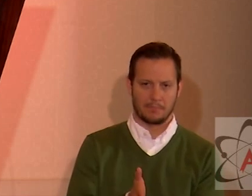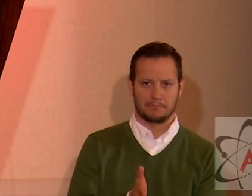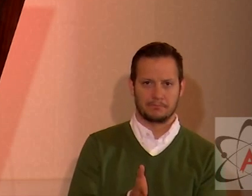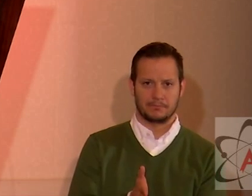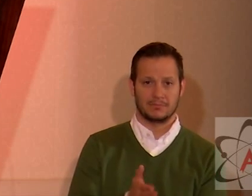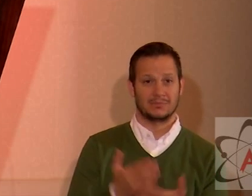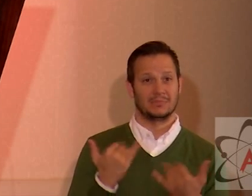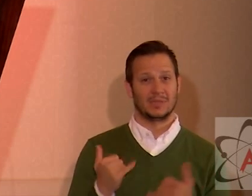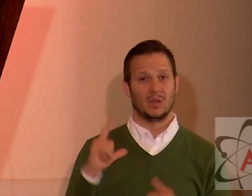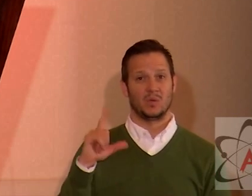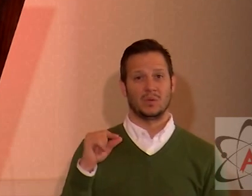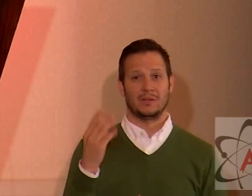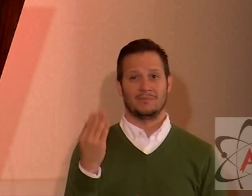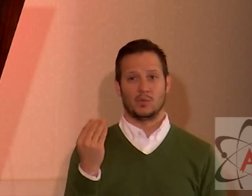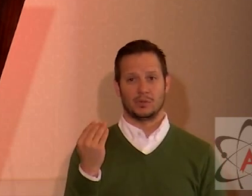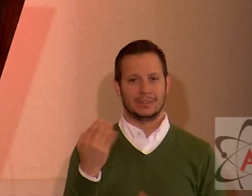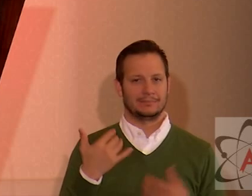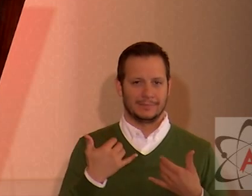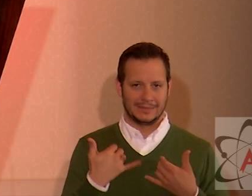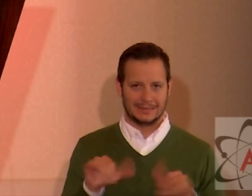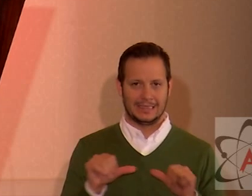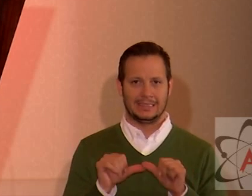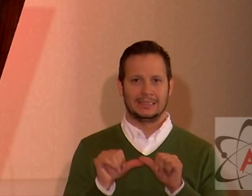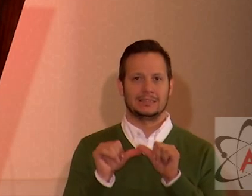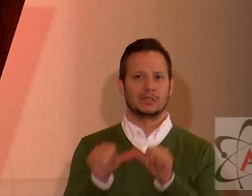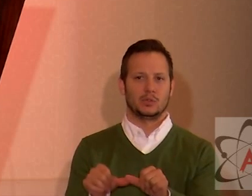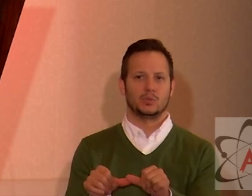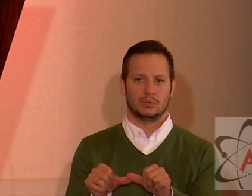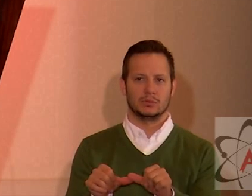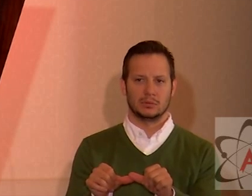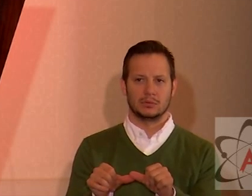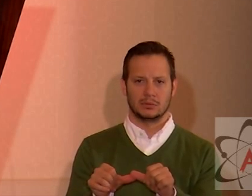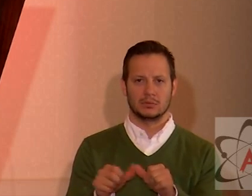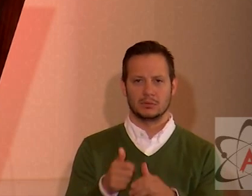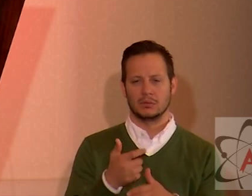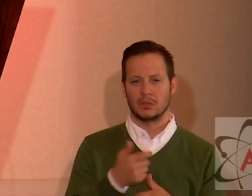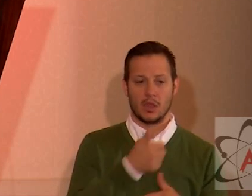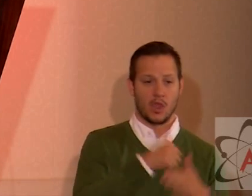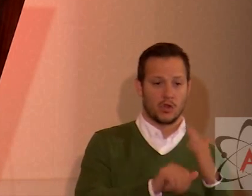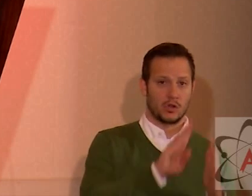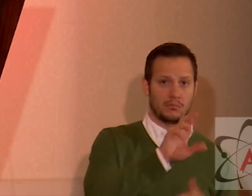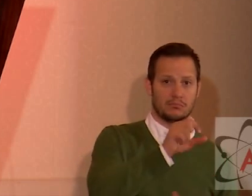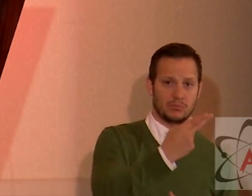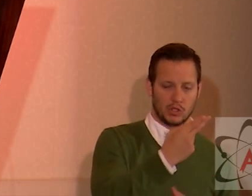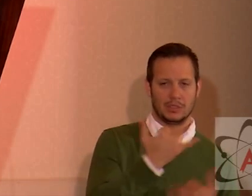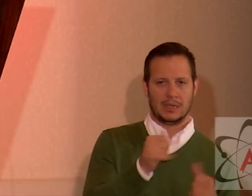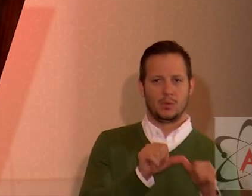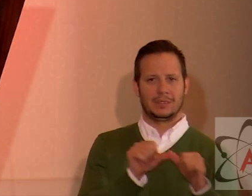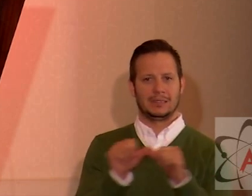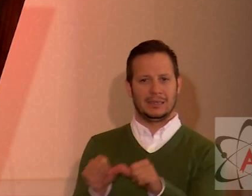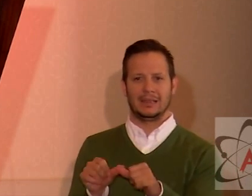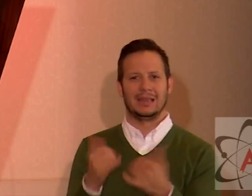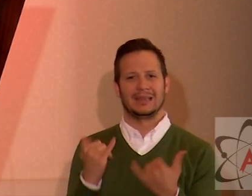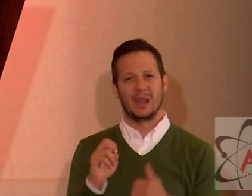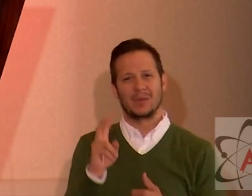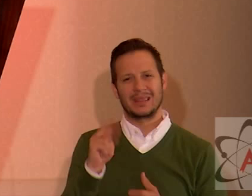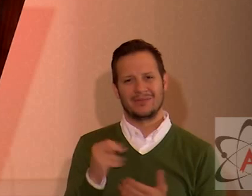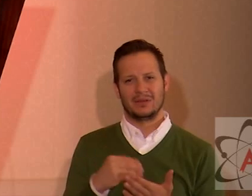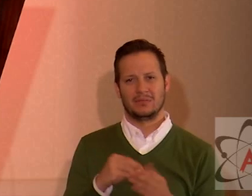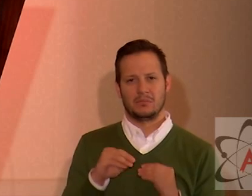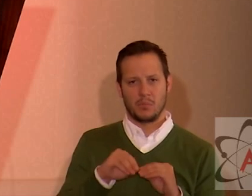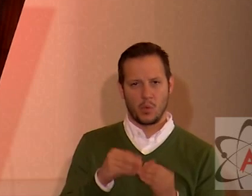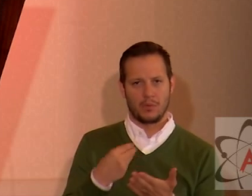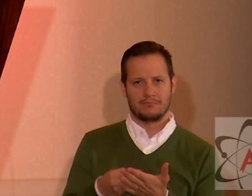now 2014, the practice still continues as it did under Mr. Bush, but with even more money going